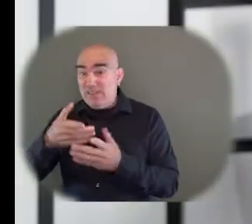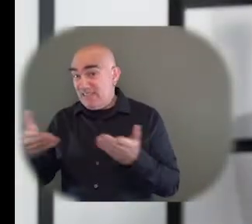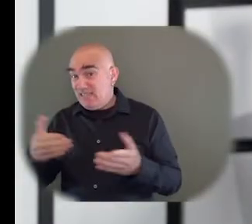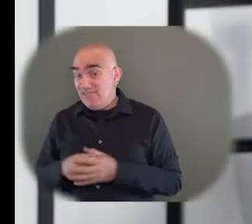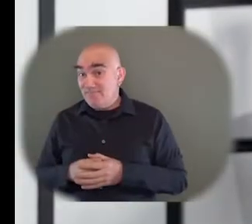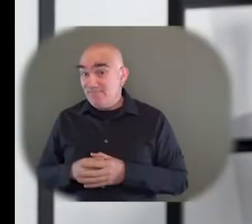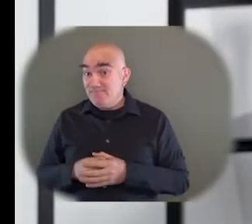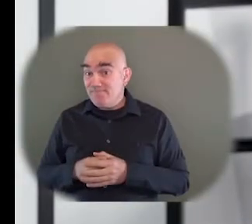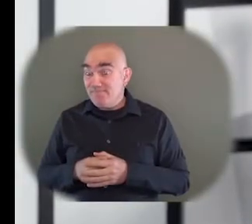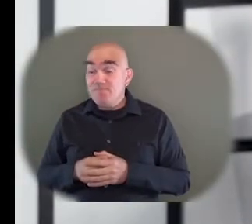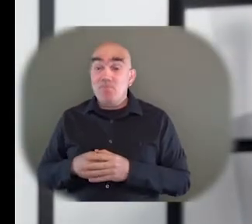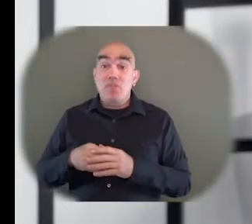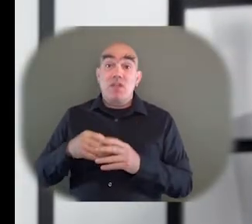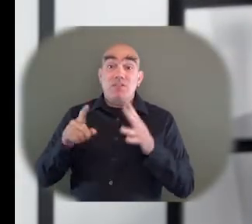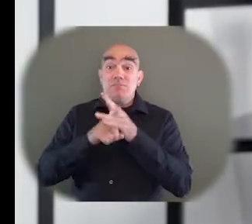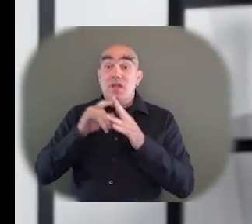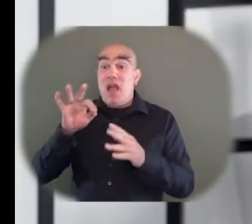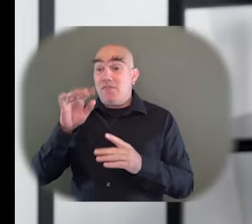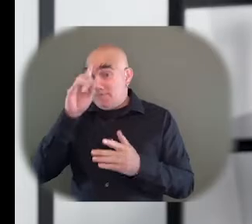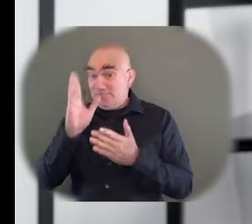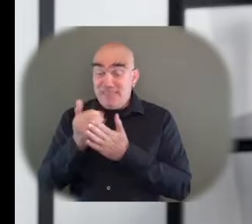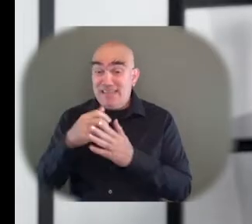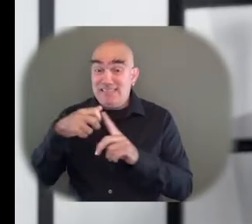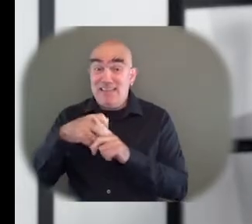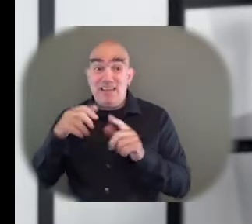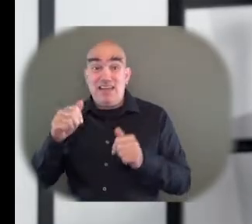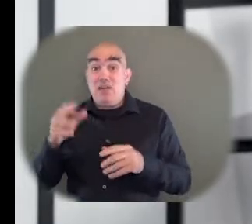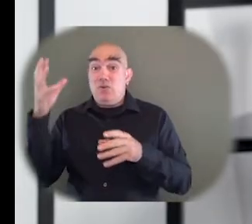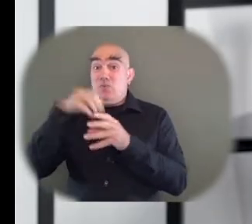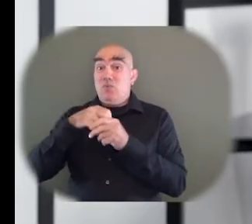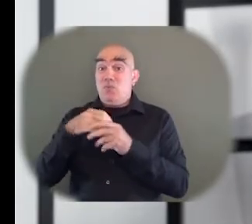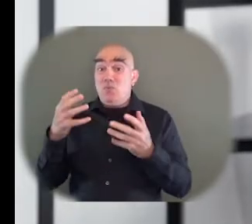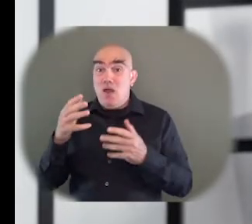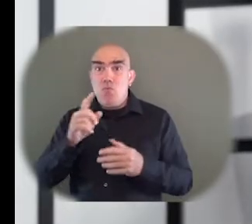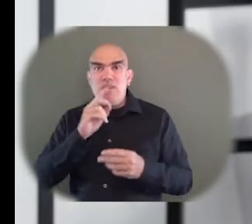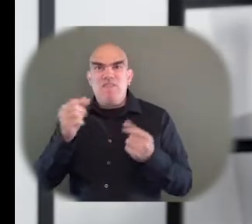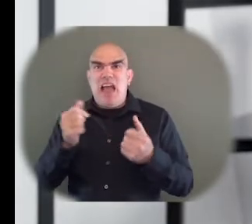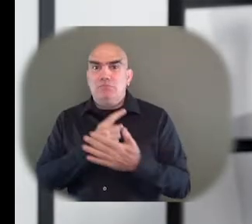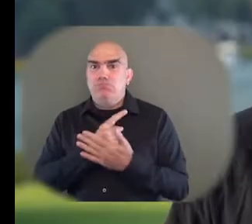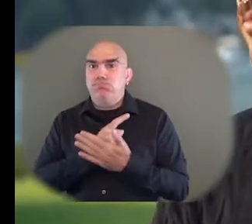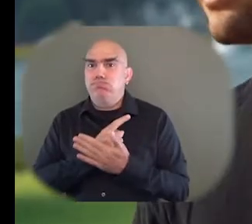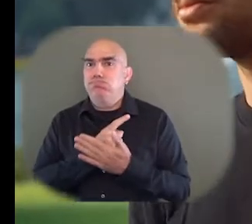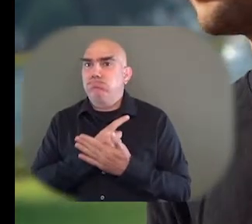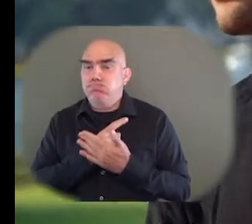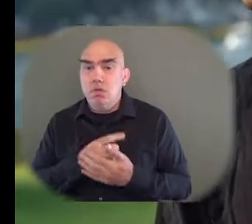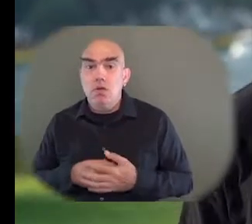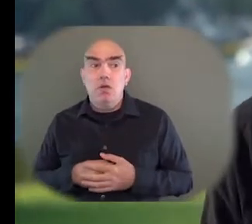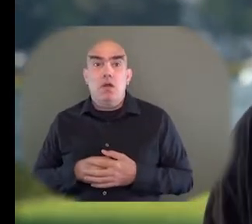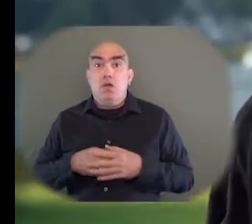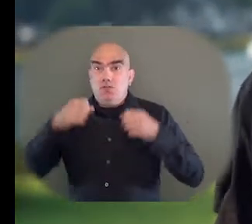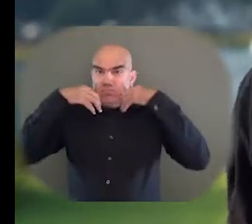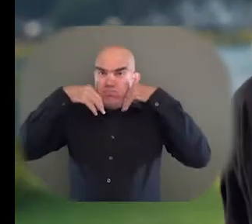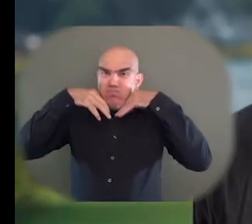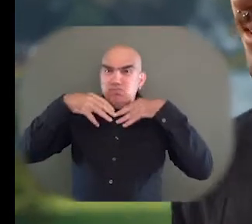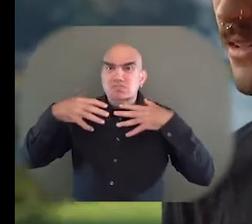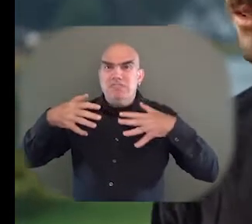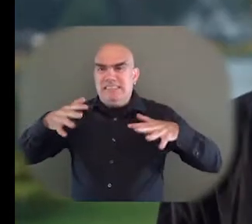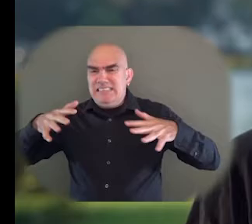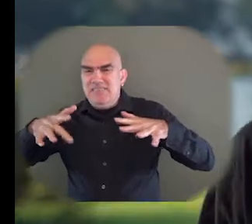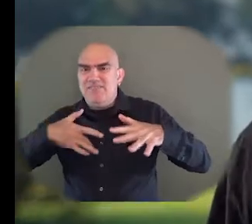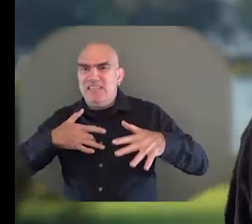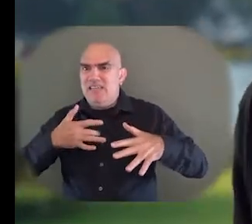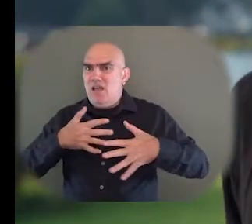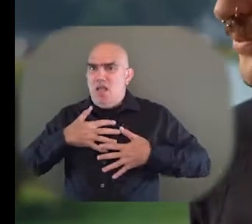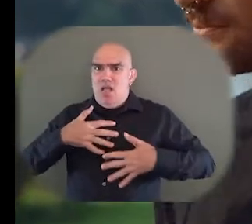really fast heartbeat, sweating, shaking, feeling out of breath, out of control. Those who experience panic attacks